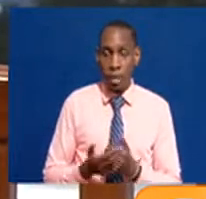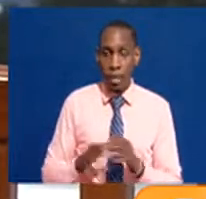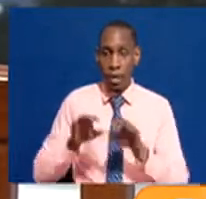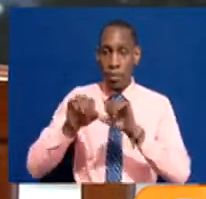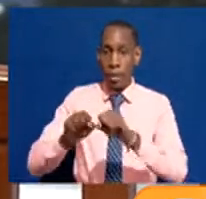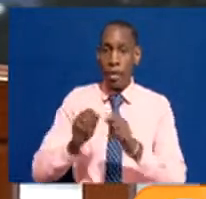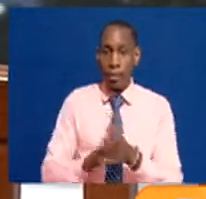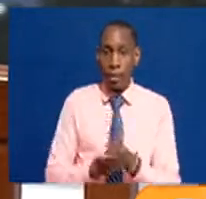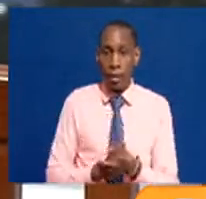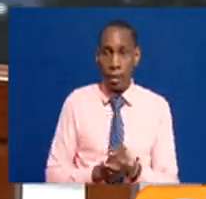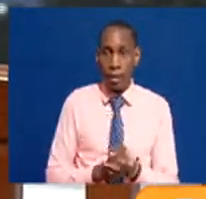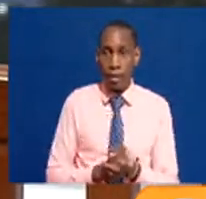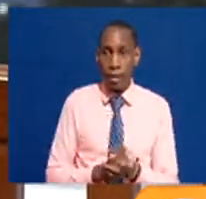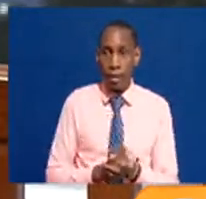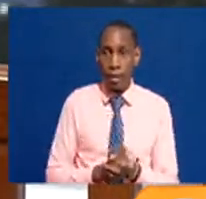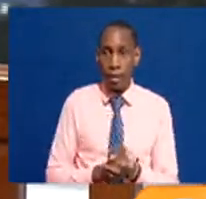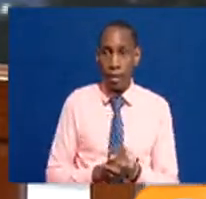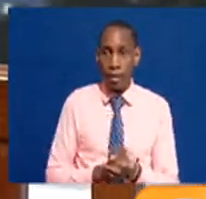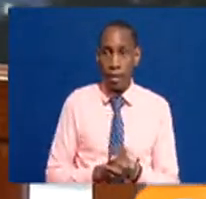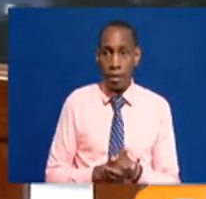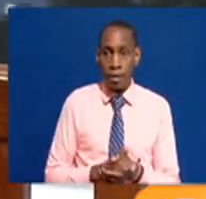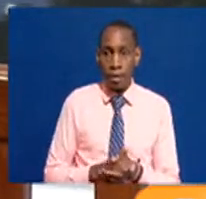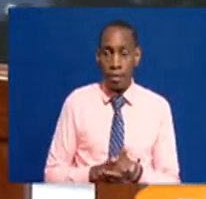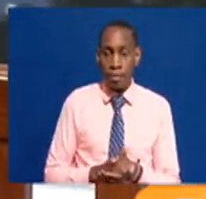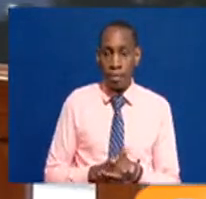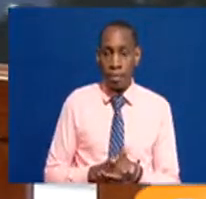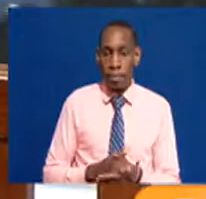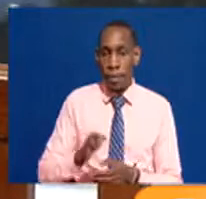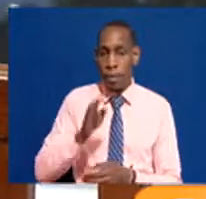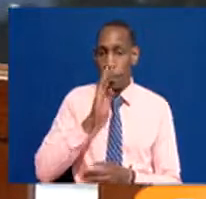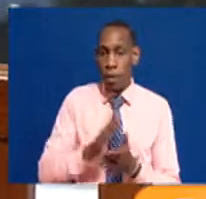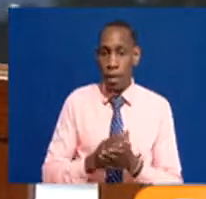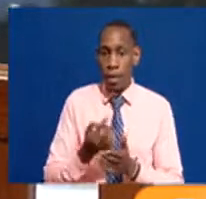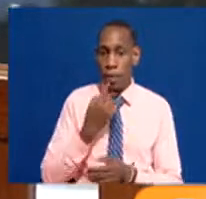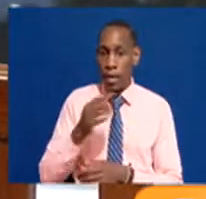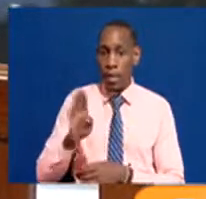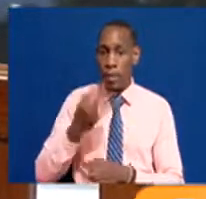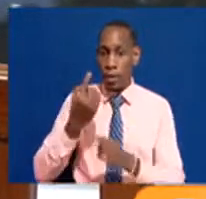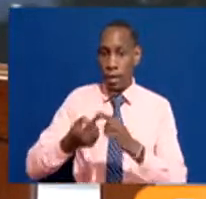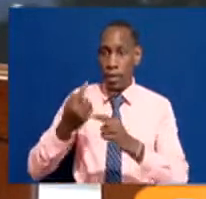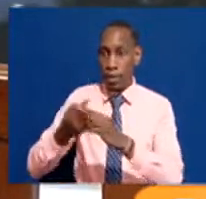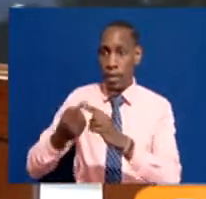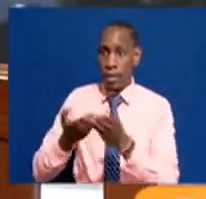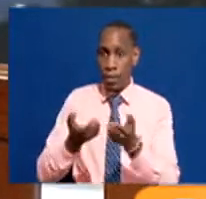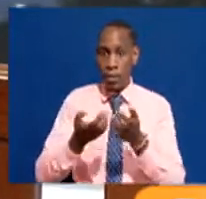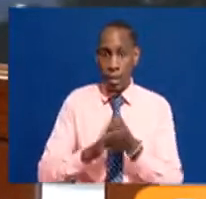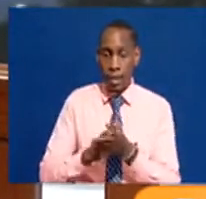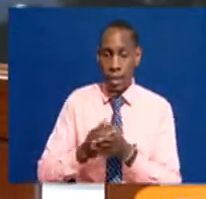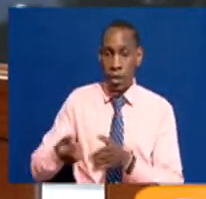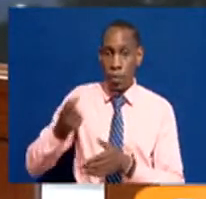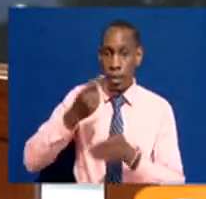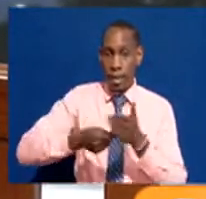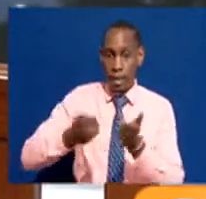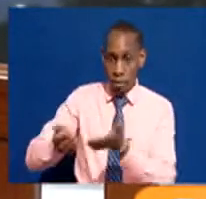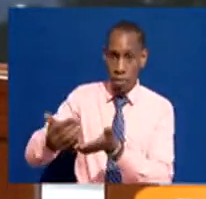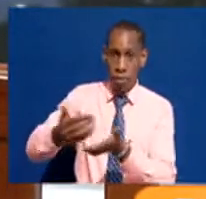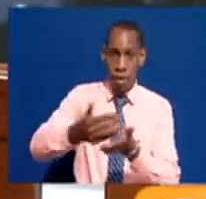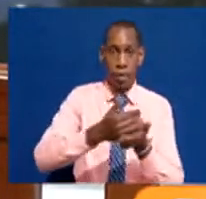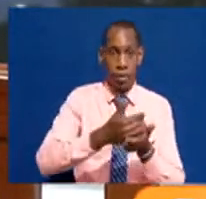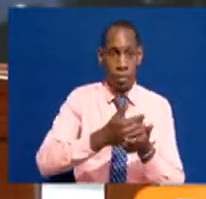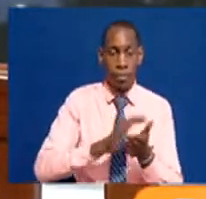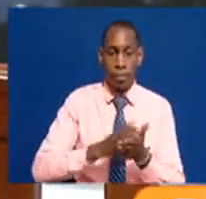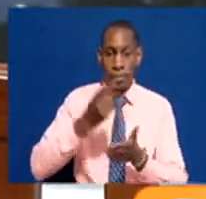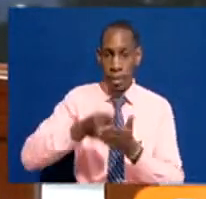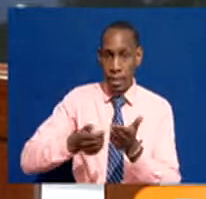a debt of 100 billion every year. Every year. So we need to increase the tax bracket.